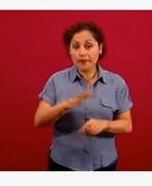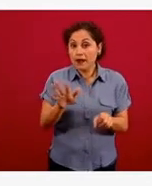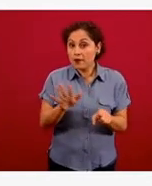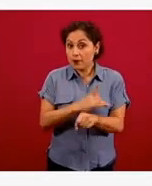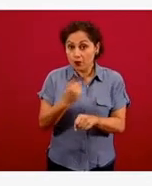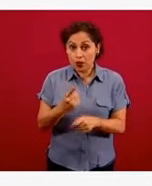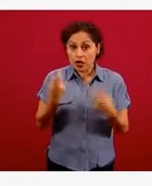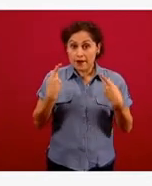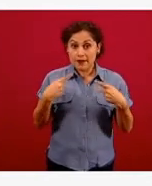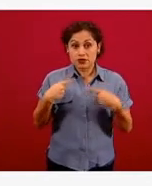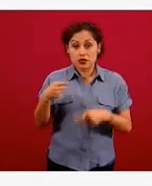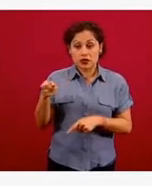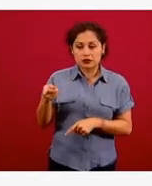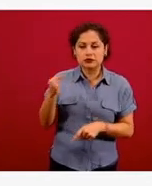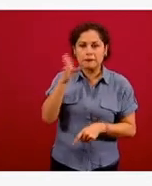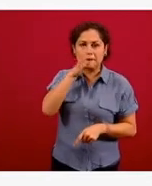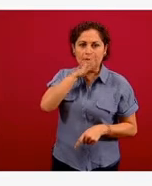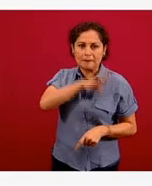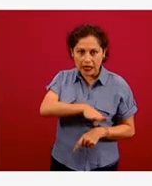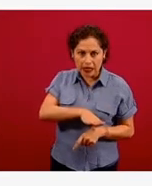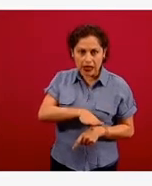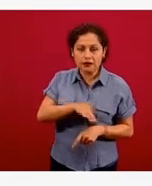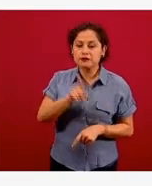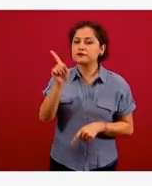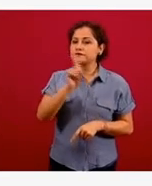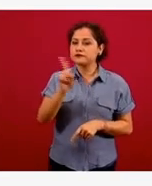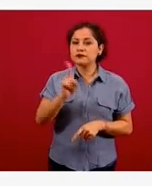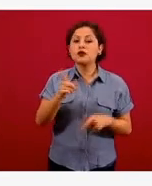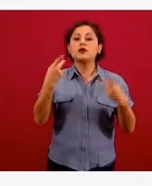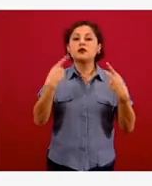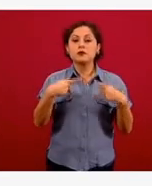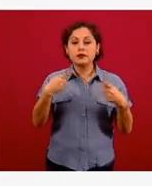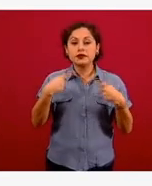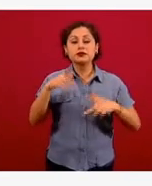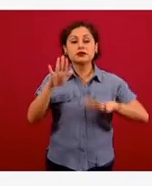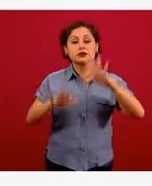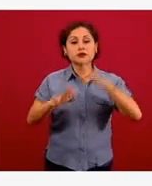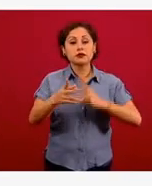for diagnosing and stating that they were COVID-19 related deaths.